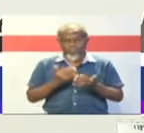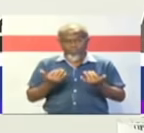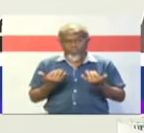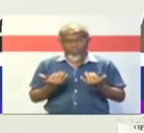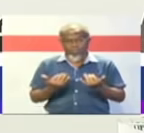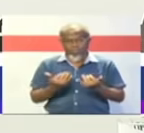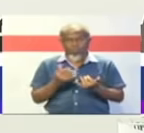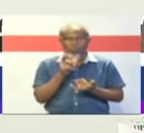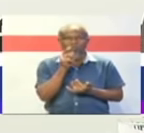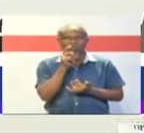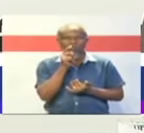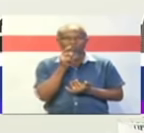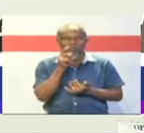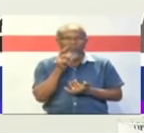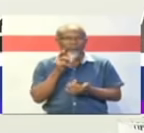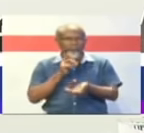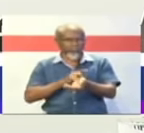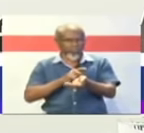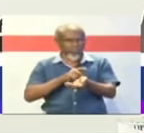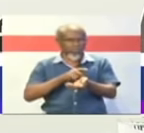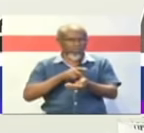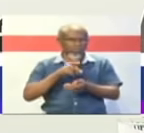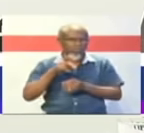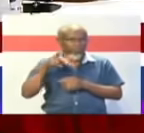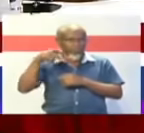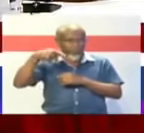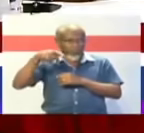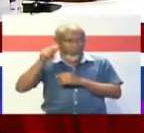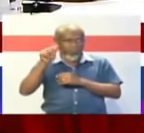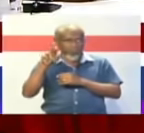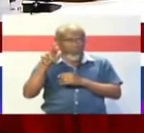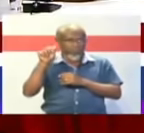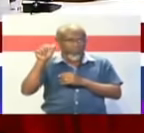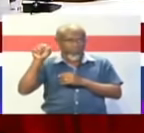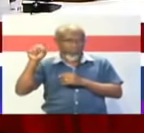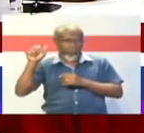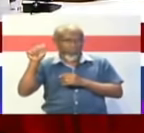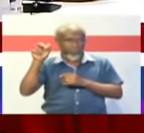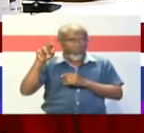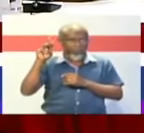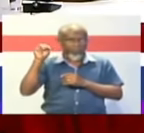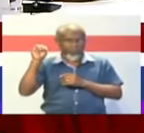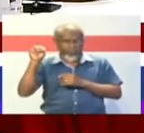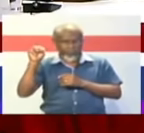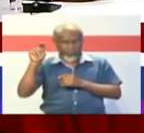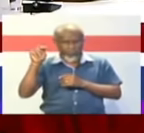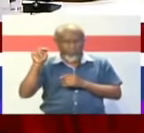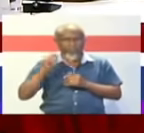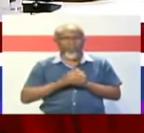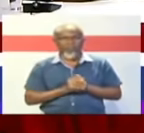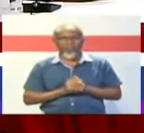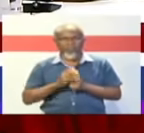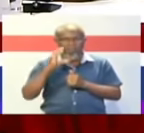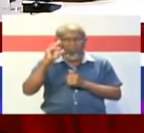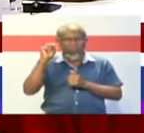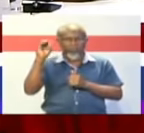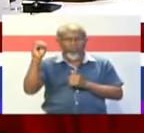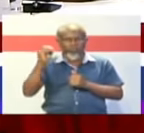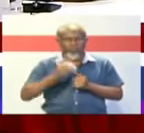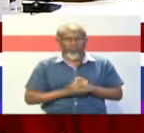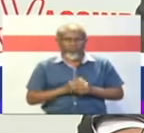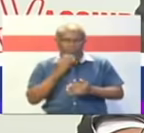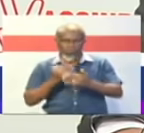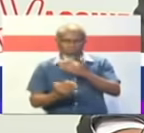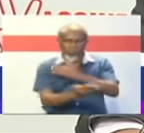Dr. Parashram, who will give us the clinical update this morning. Good morning. Thank you, Ms. Alcantara. Good morning to